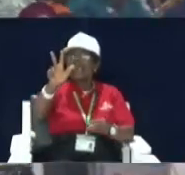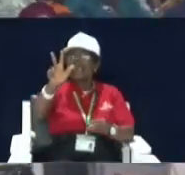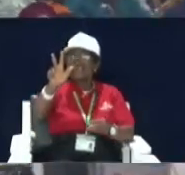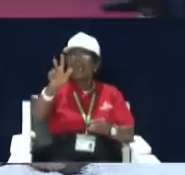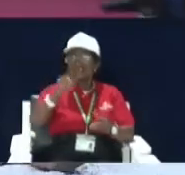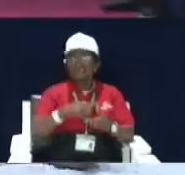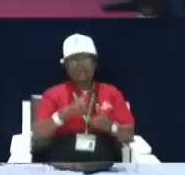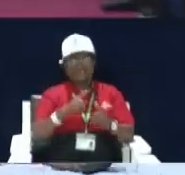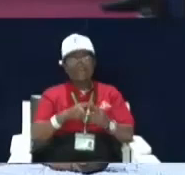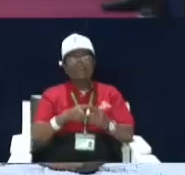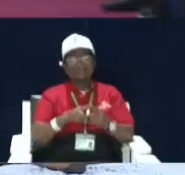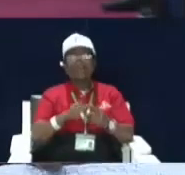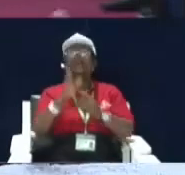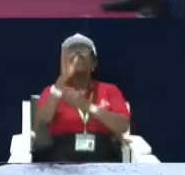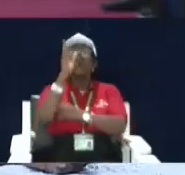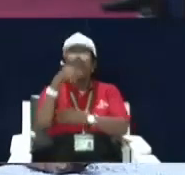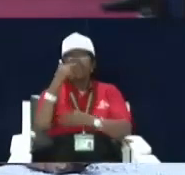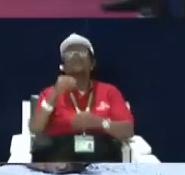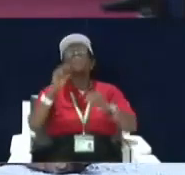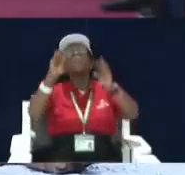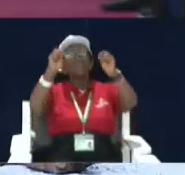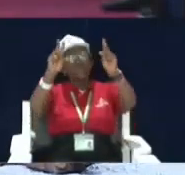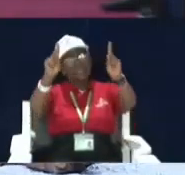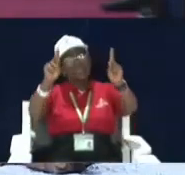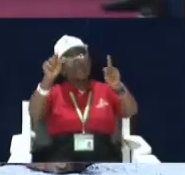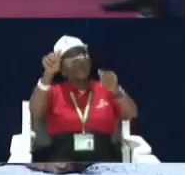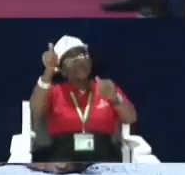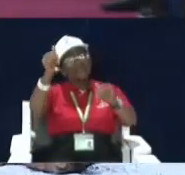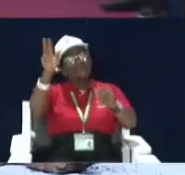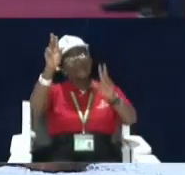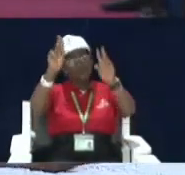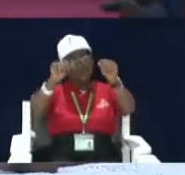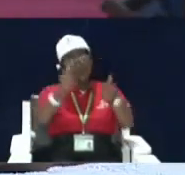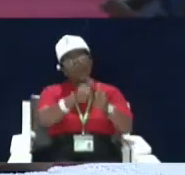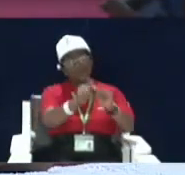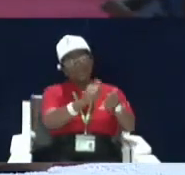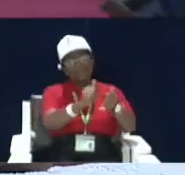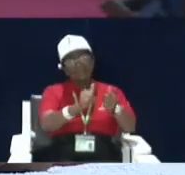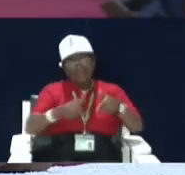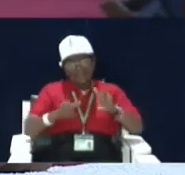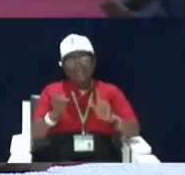Then God said, no problem. Let's move to round 4.